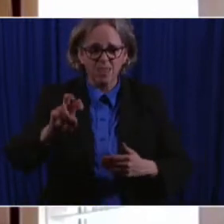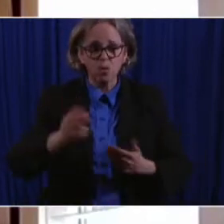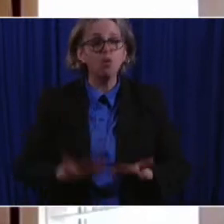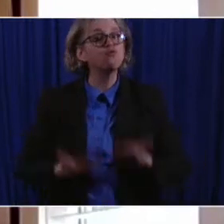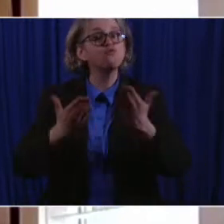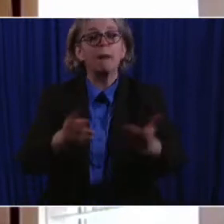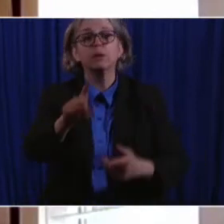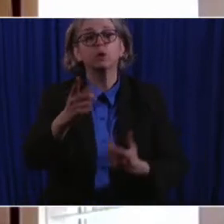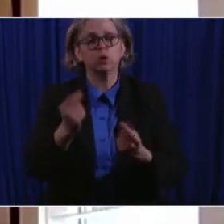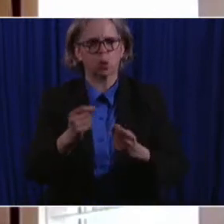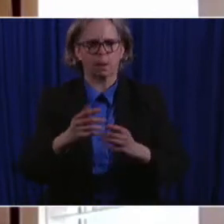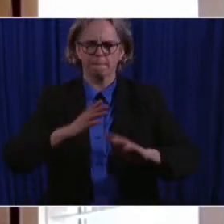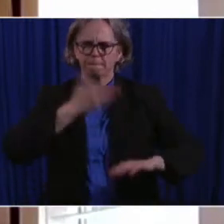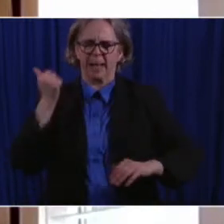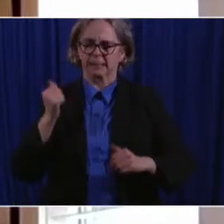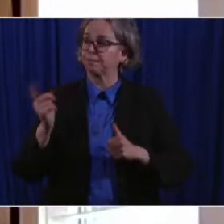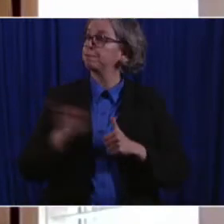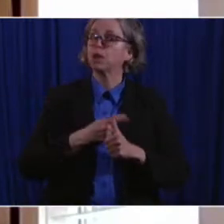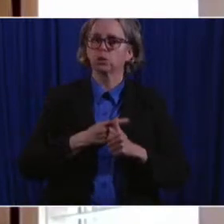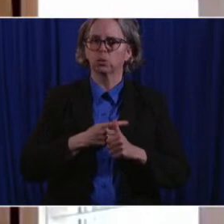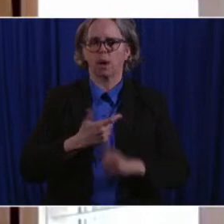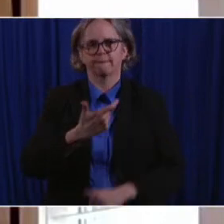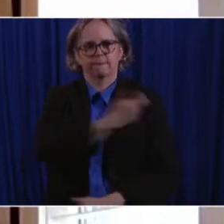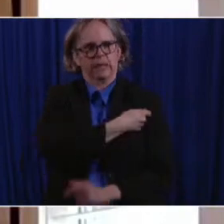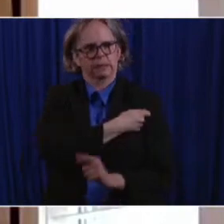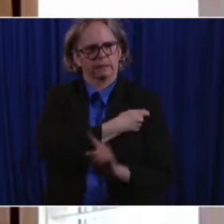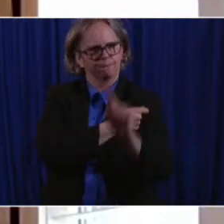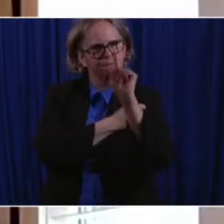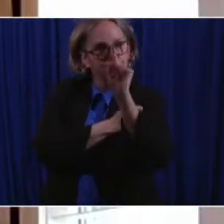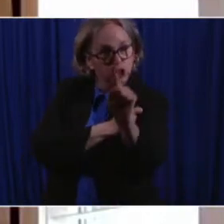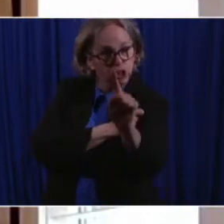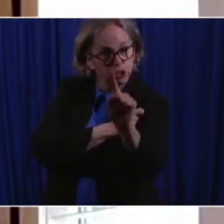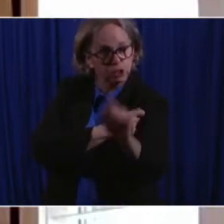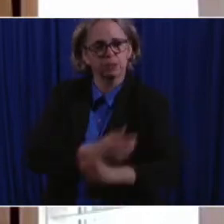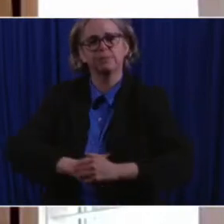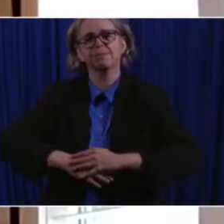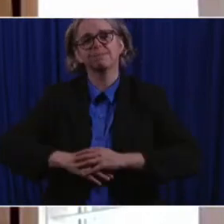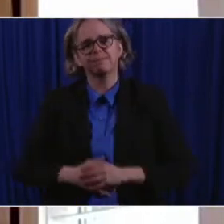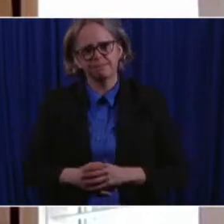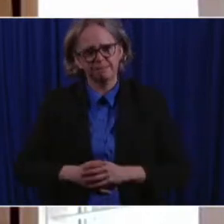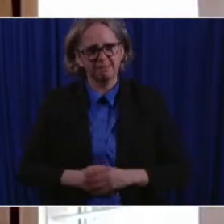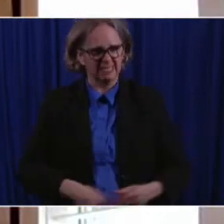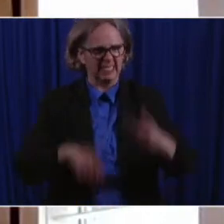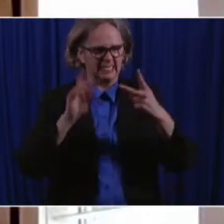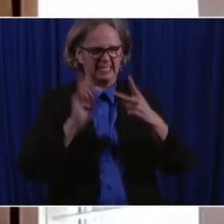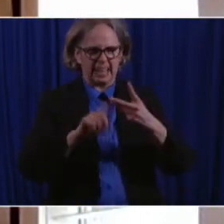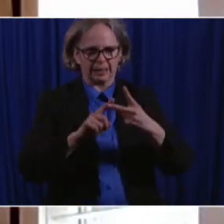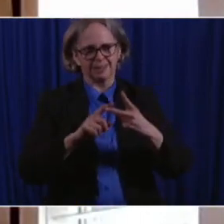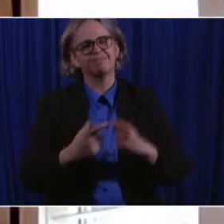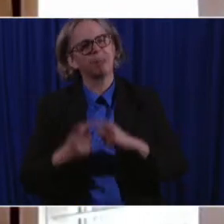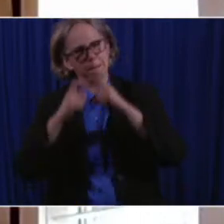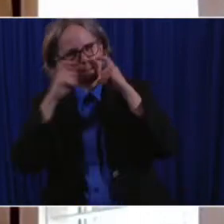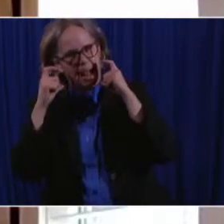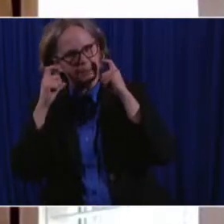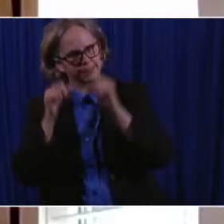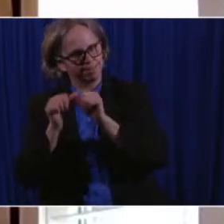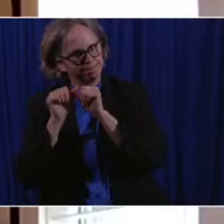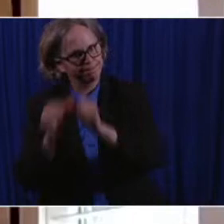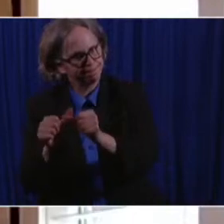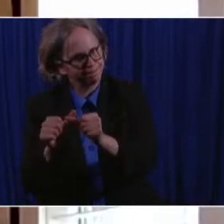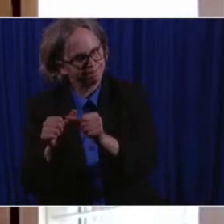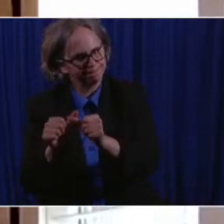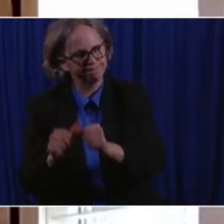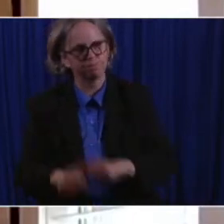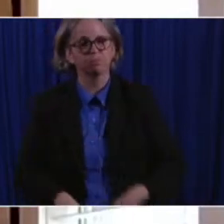do travel, you wear a mask whenever you're in public or with people outside your household, that you keep 6